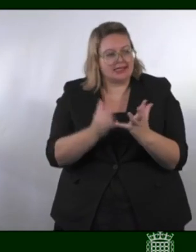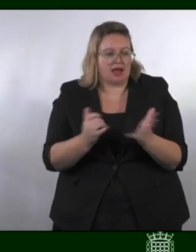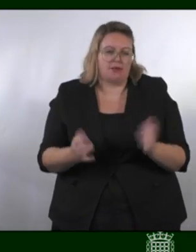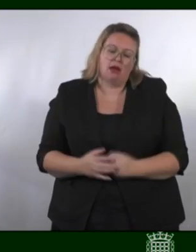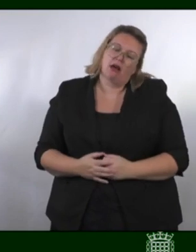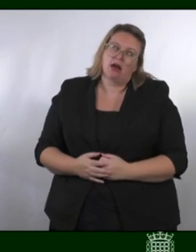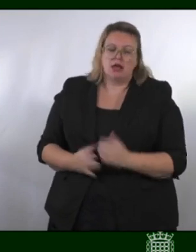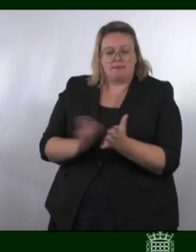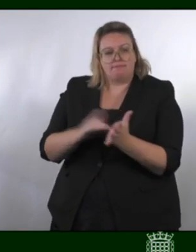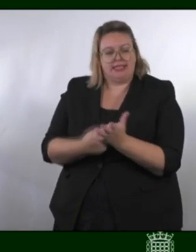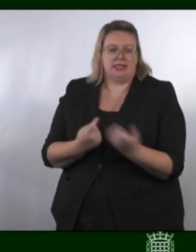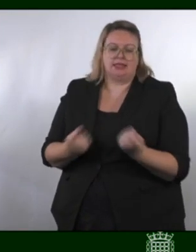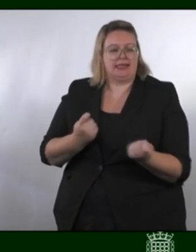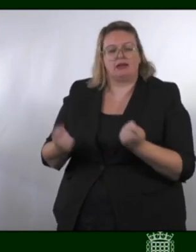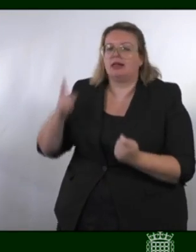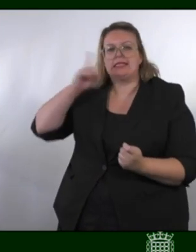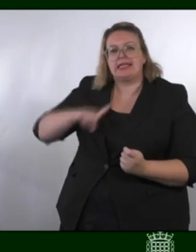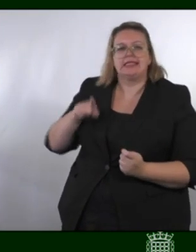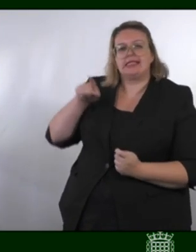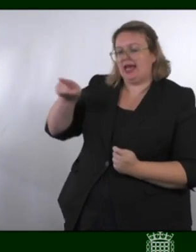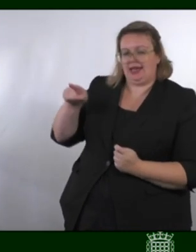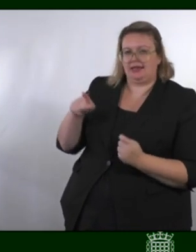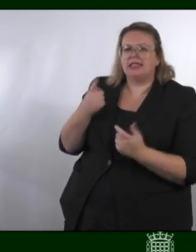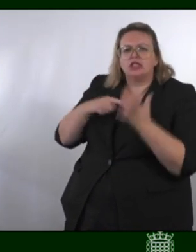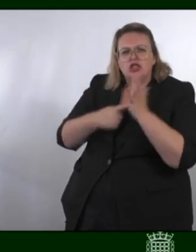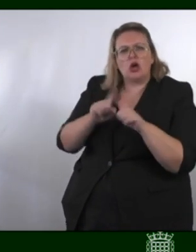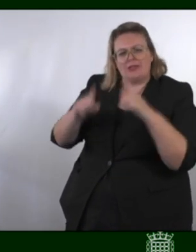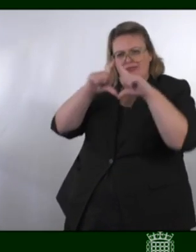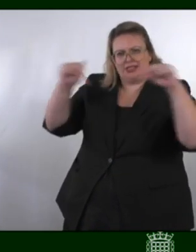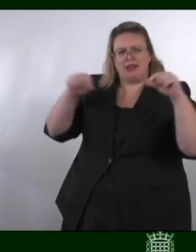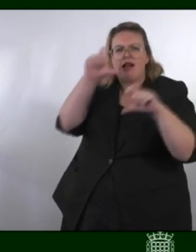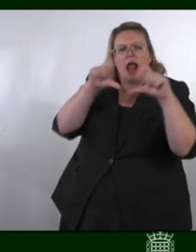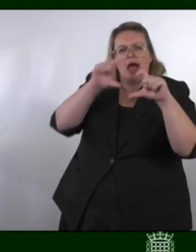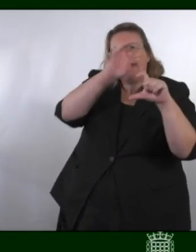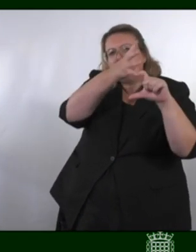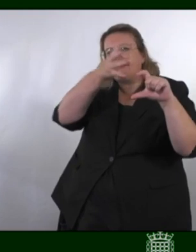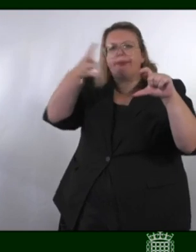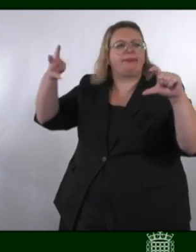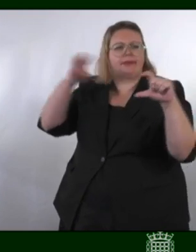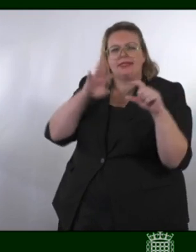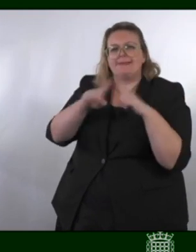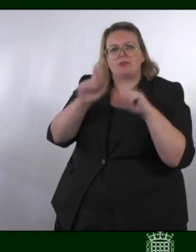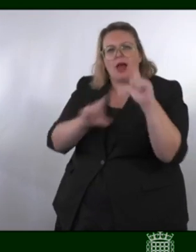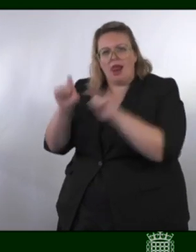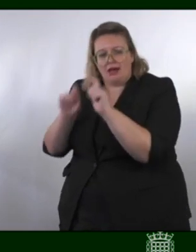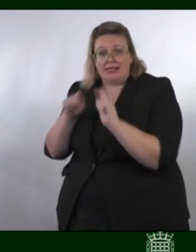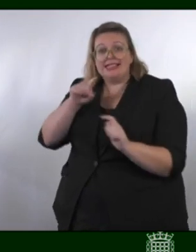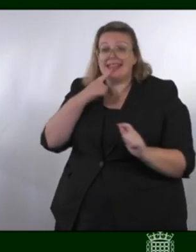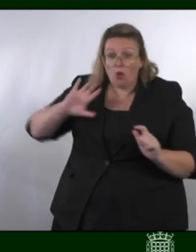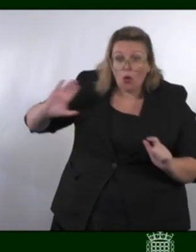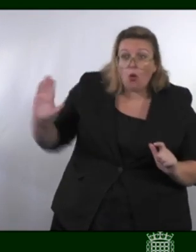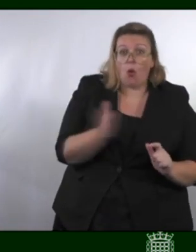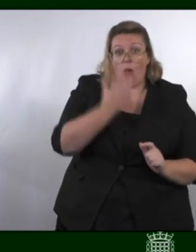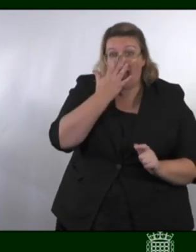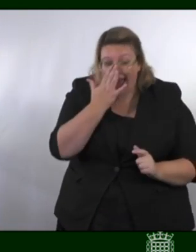conference yesterday, the Prime Minister produced heat maps across the country showing the infection rate up in all ages across all